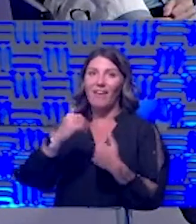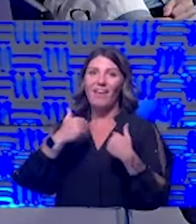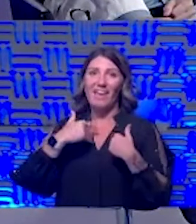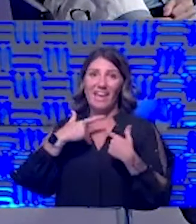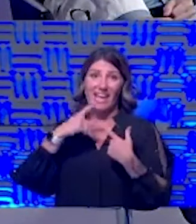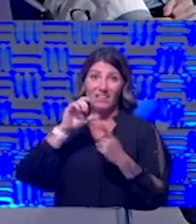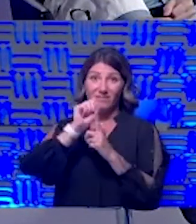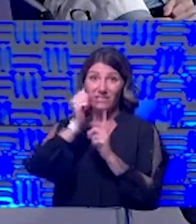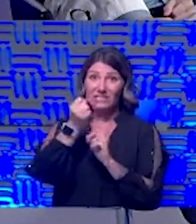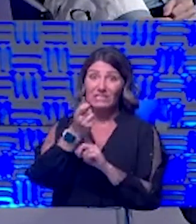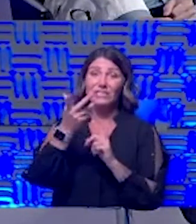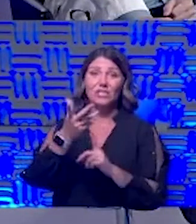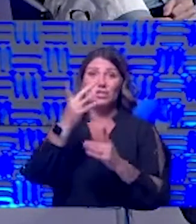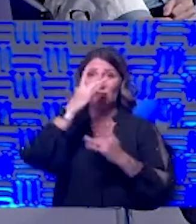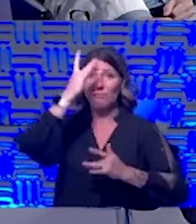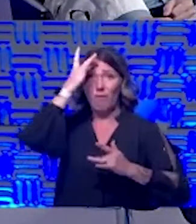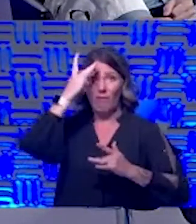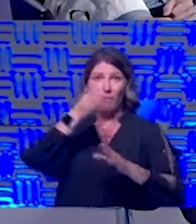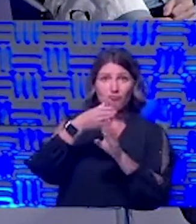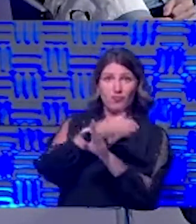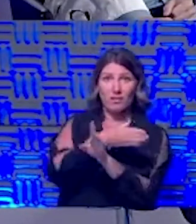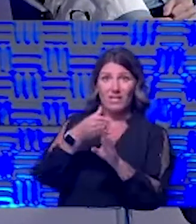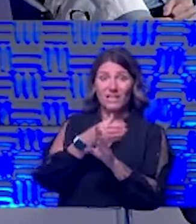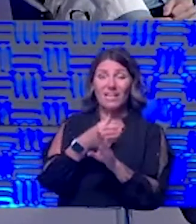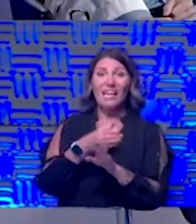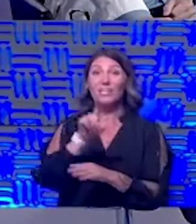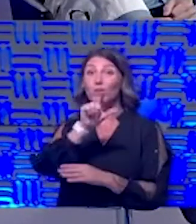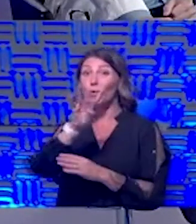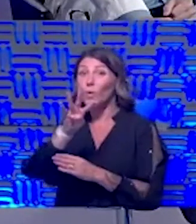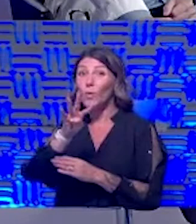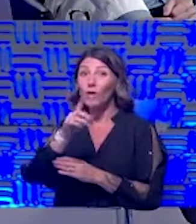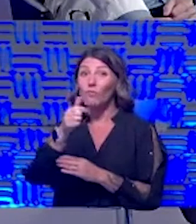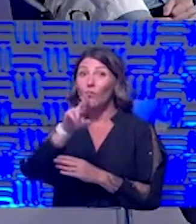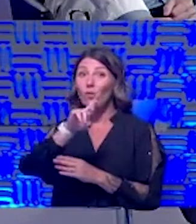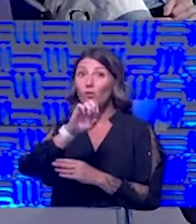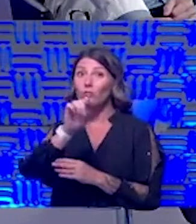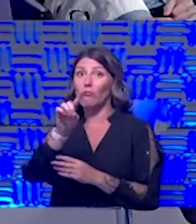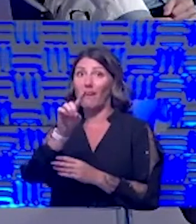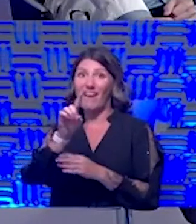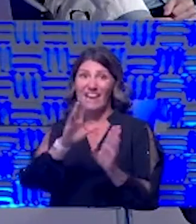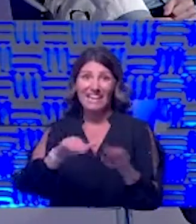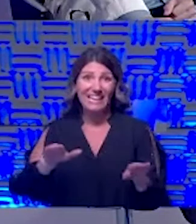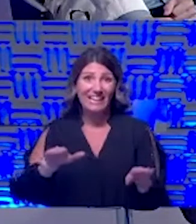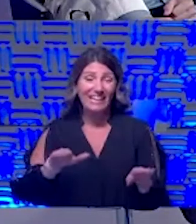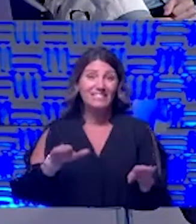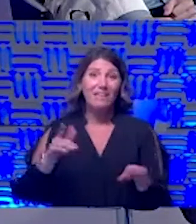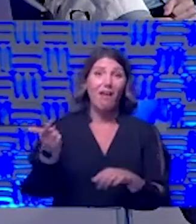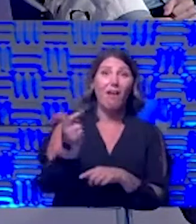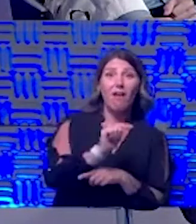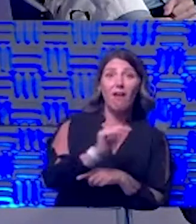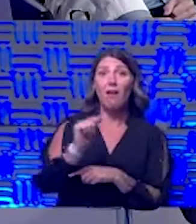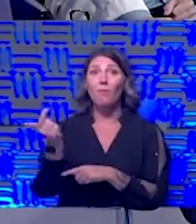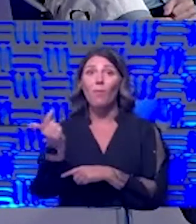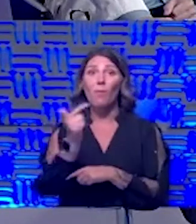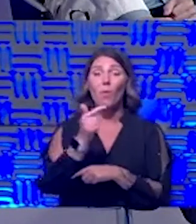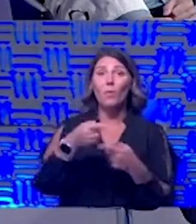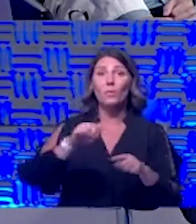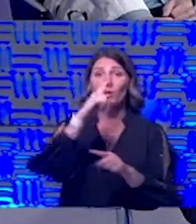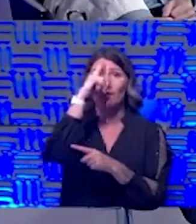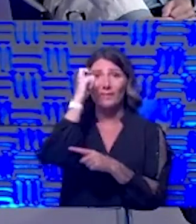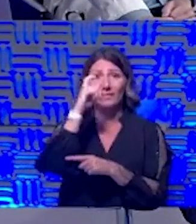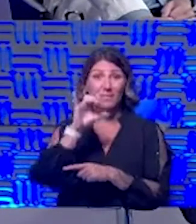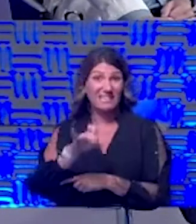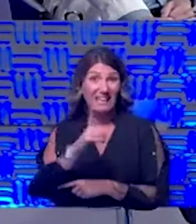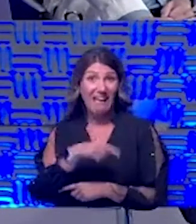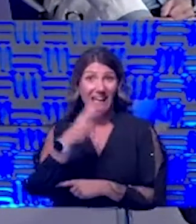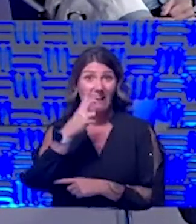20 grandkids that come and go during the summer. They're wanting to know, is it too risky, or should we call the summer off?